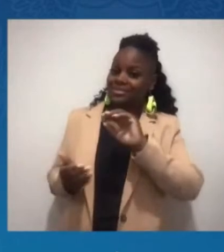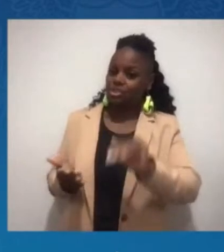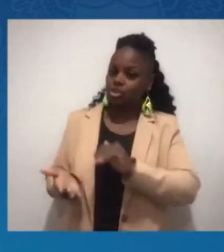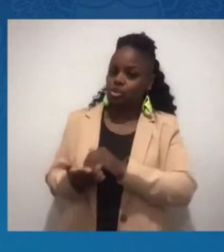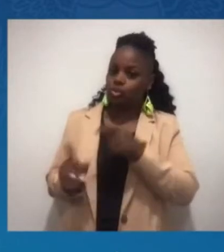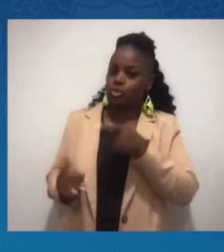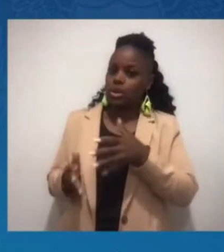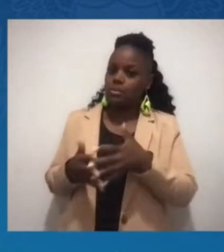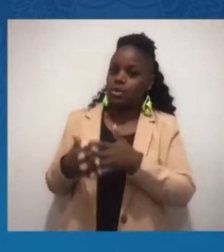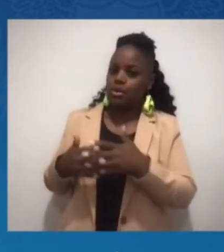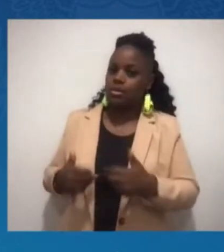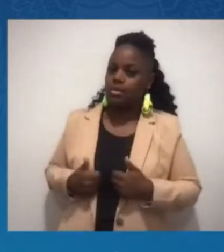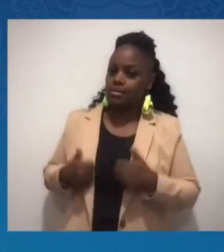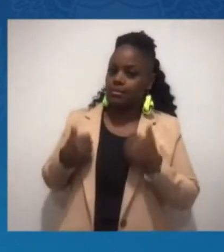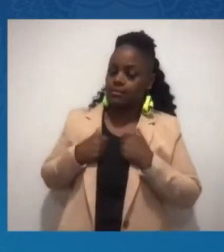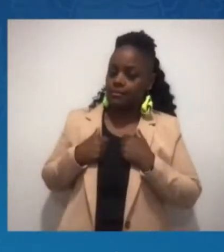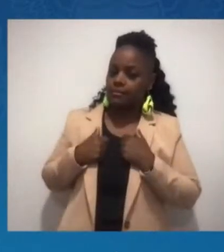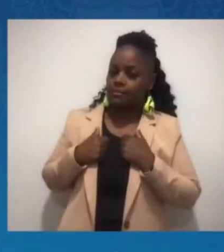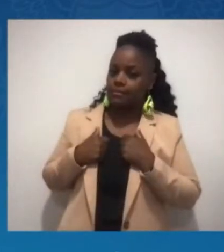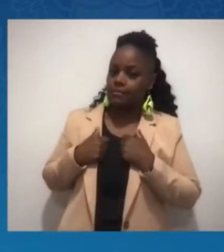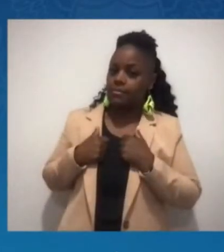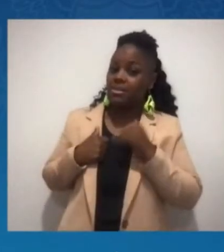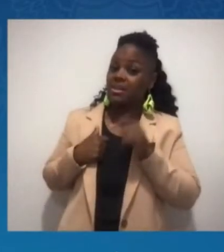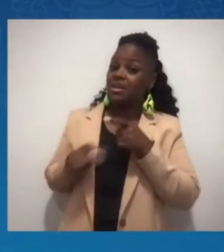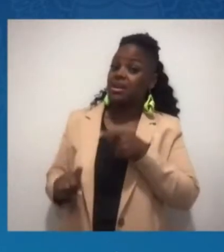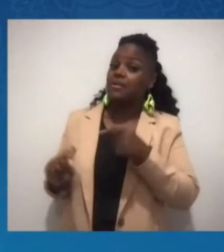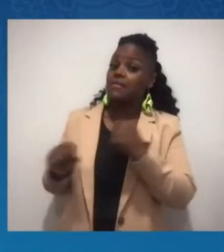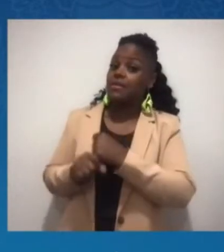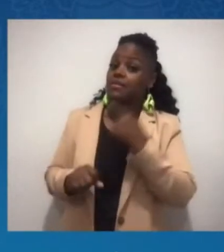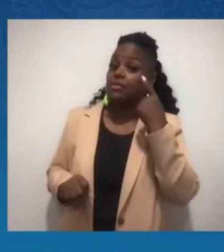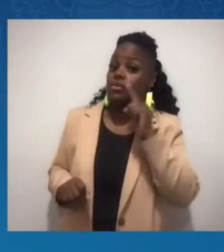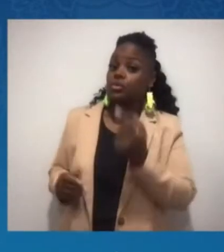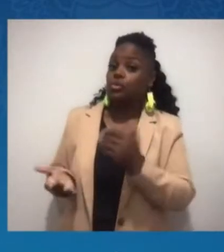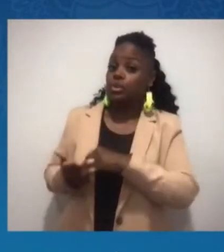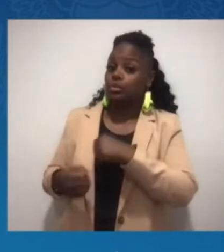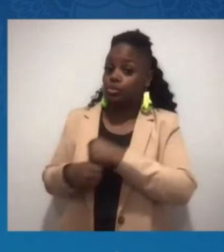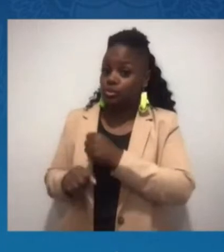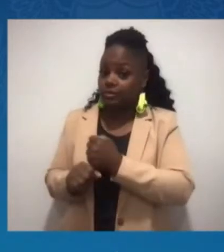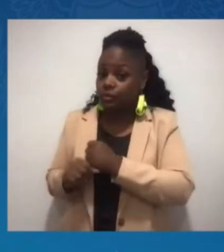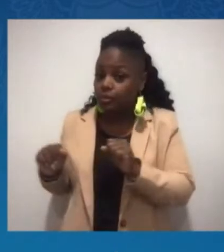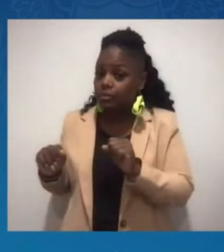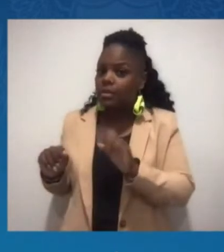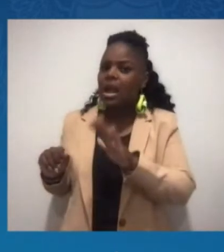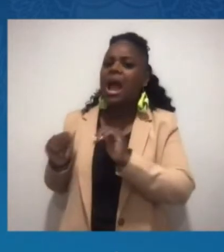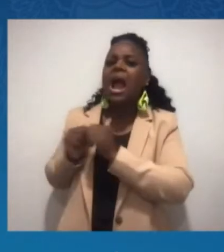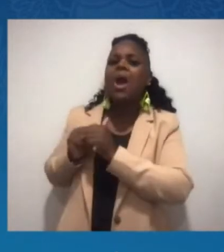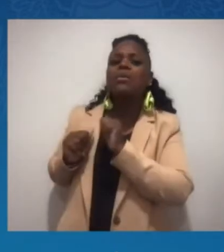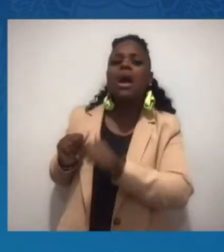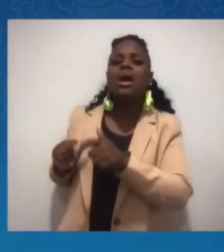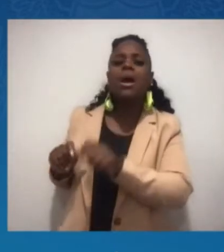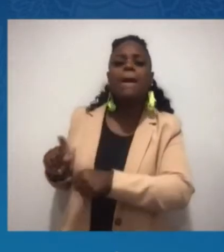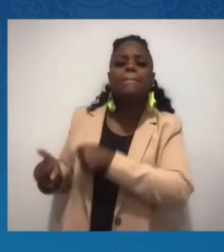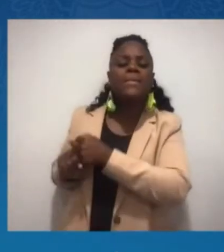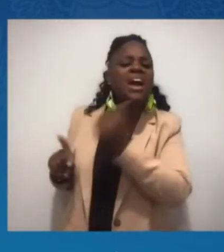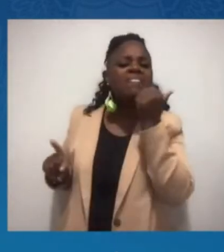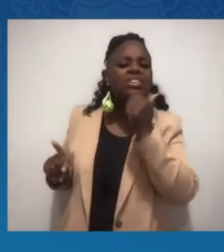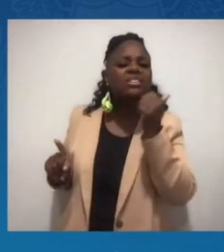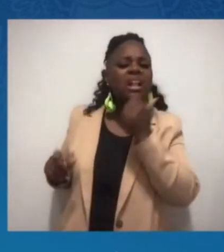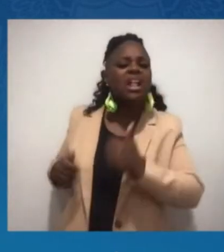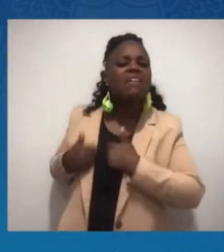freedom impacting the everyday life of Americans? In a profound way, and I appreciate what